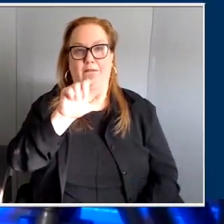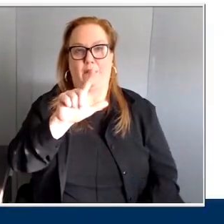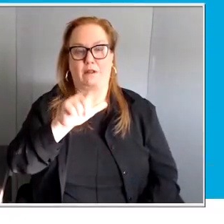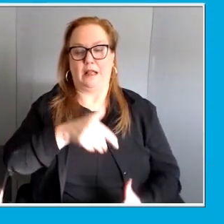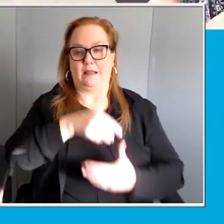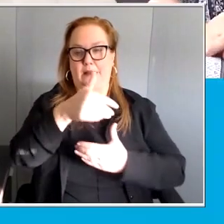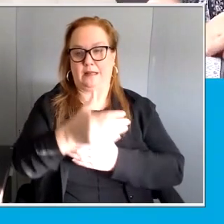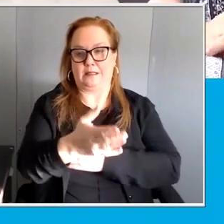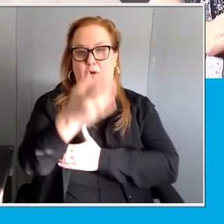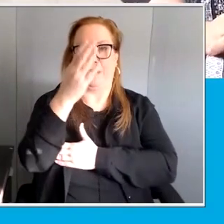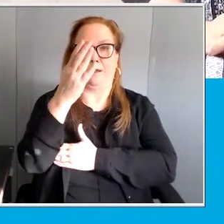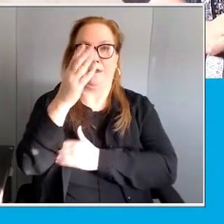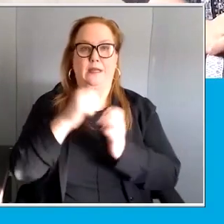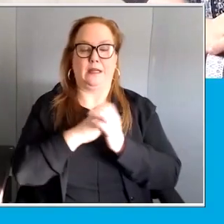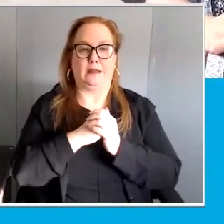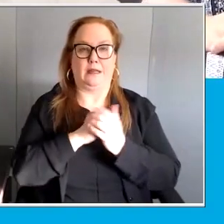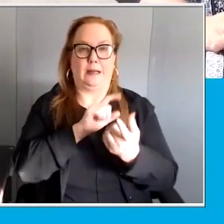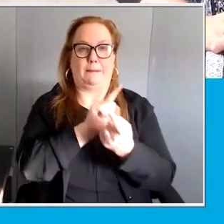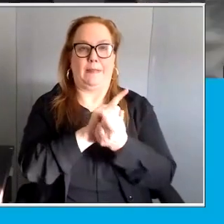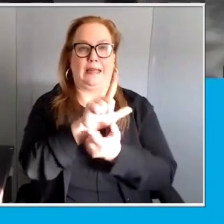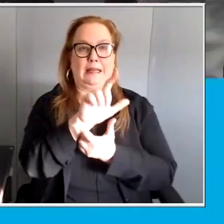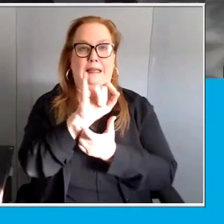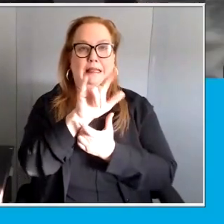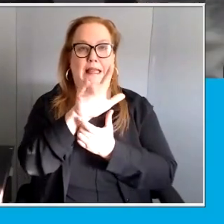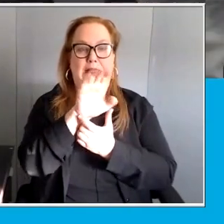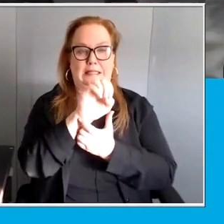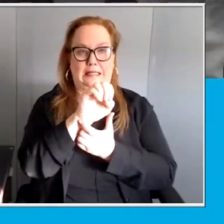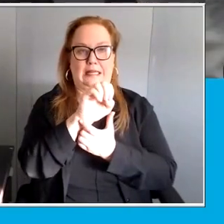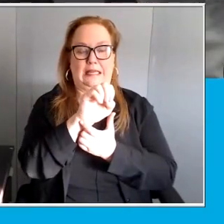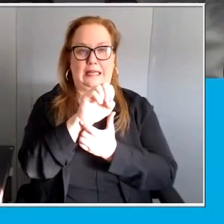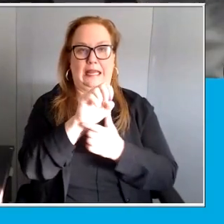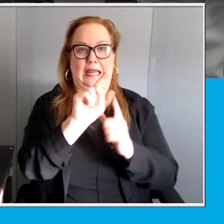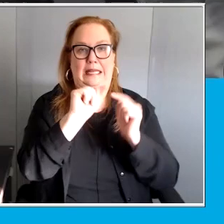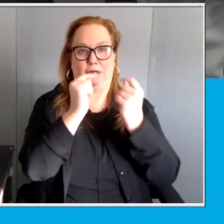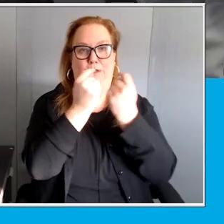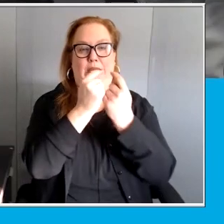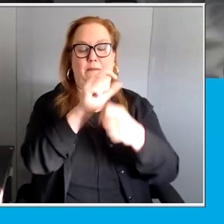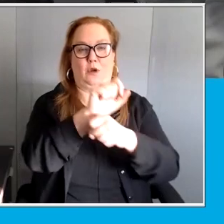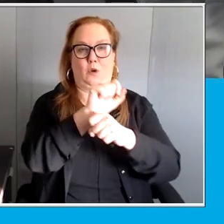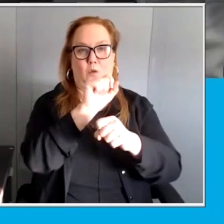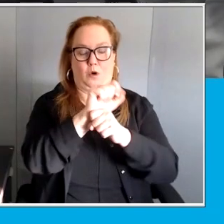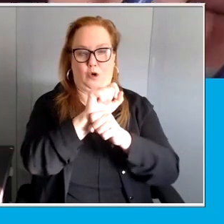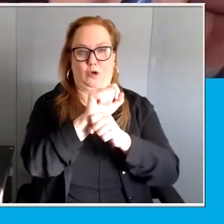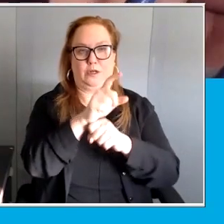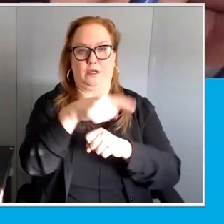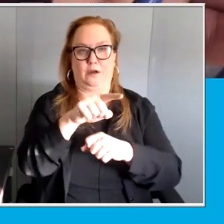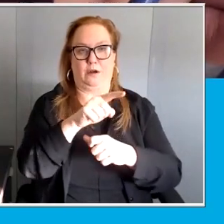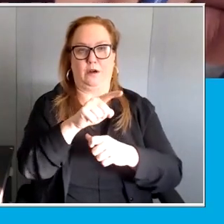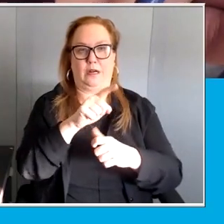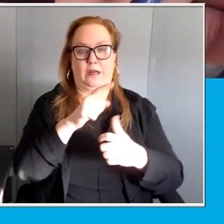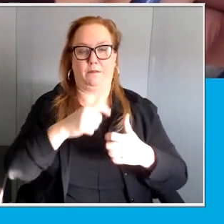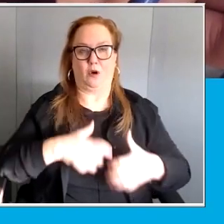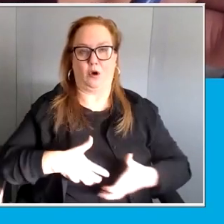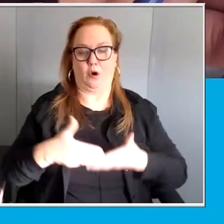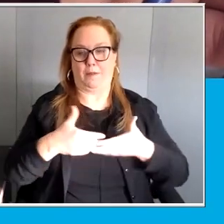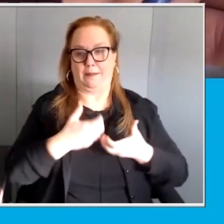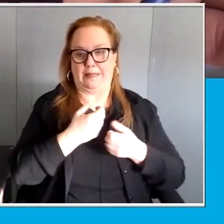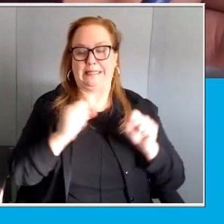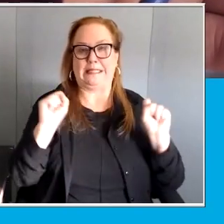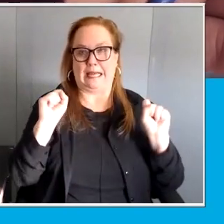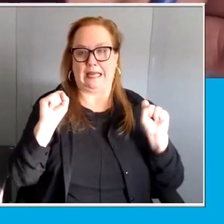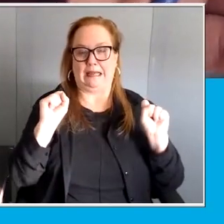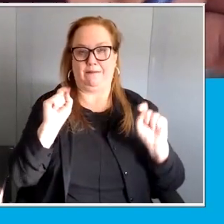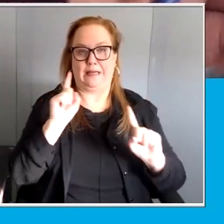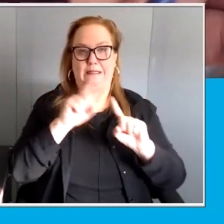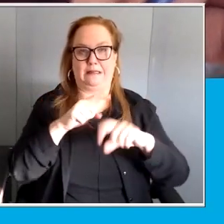Medical Update, meet Leslie and the extensive team who worked minute to minute to keep her and her baby safe until time